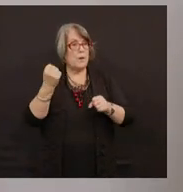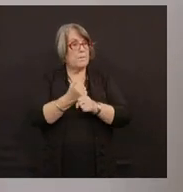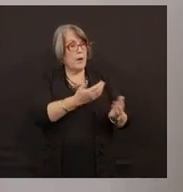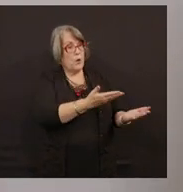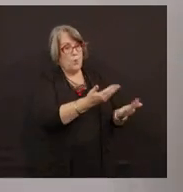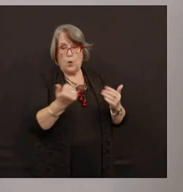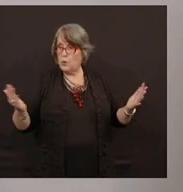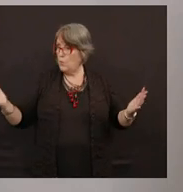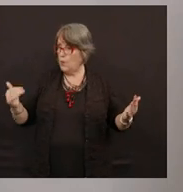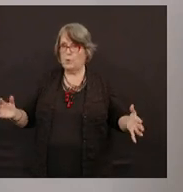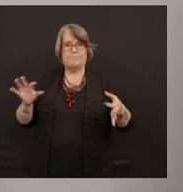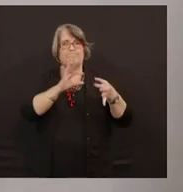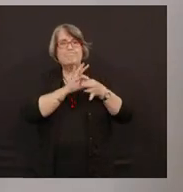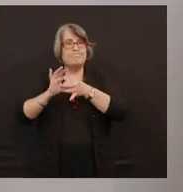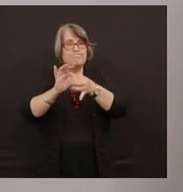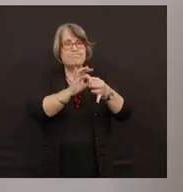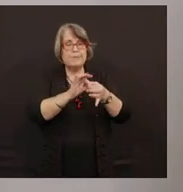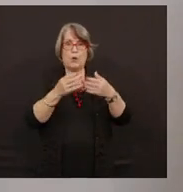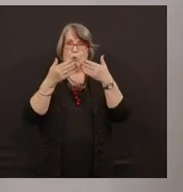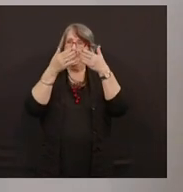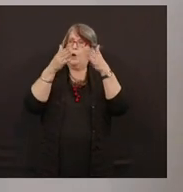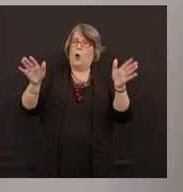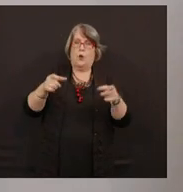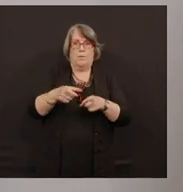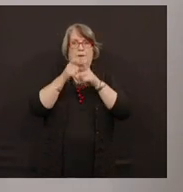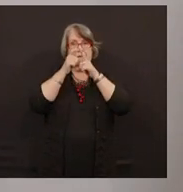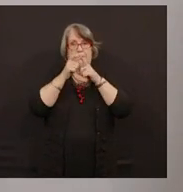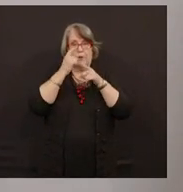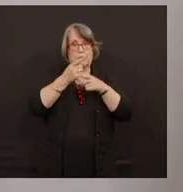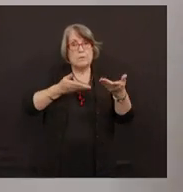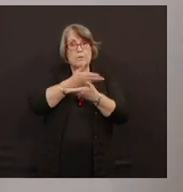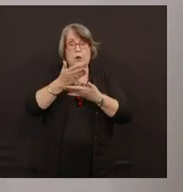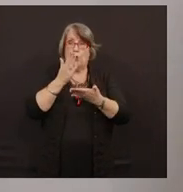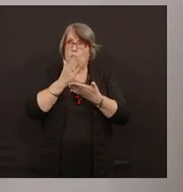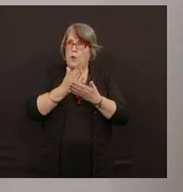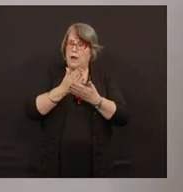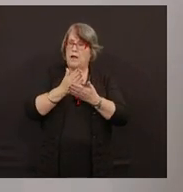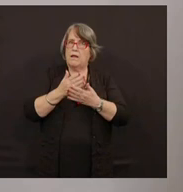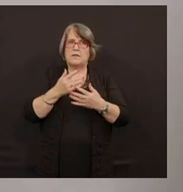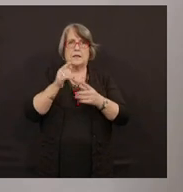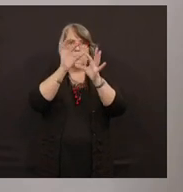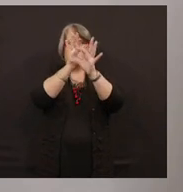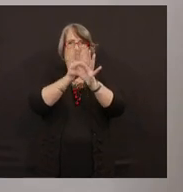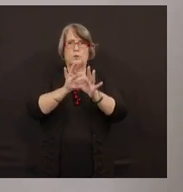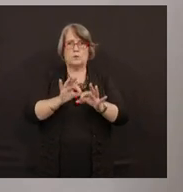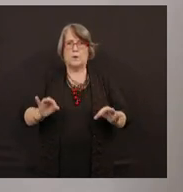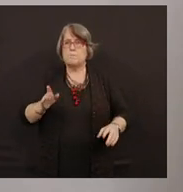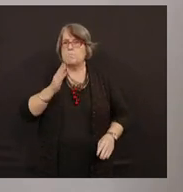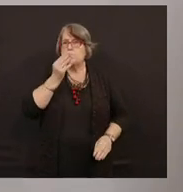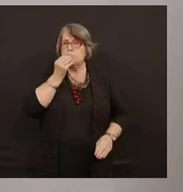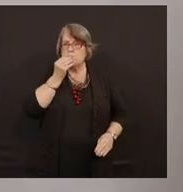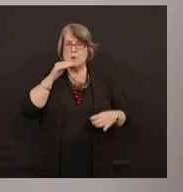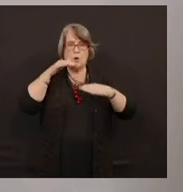into relationships. And we can open some difficult conversations. There's been a really long-standing silence about the kinds